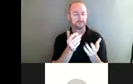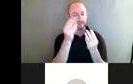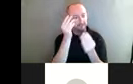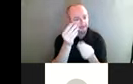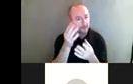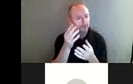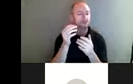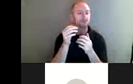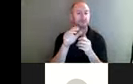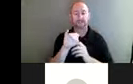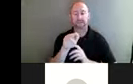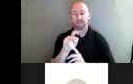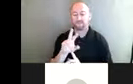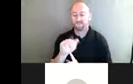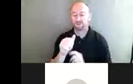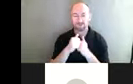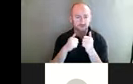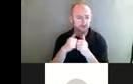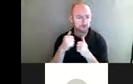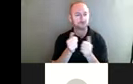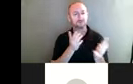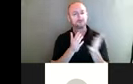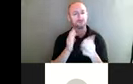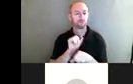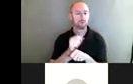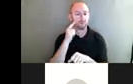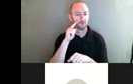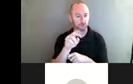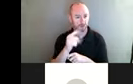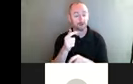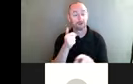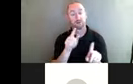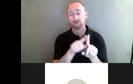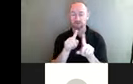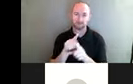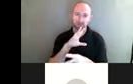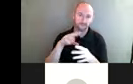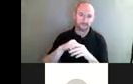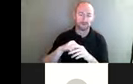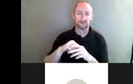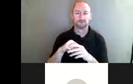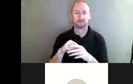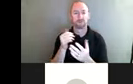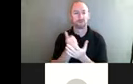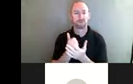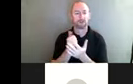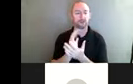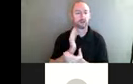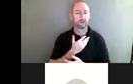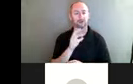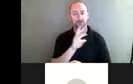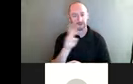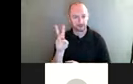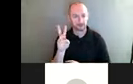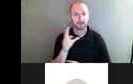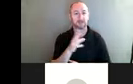information infrastructure and services of the people that work for Doug. He's also been very active in keeping our website and